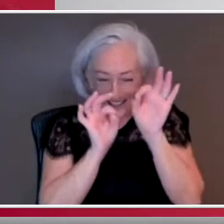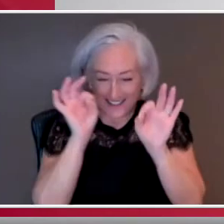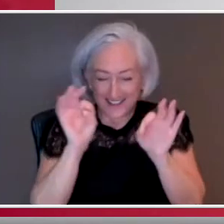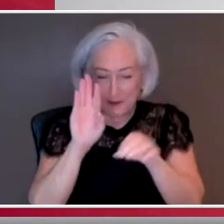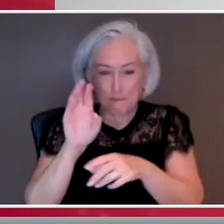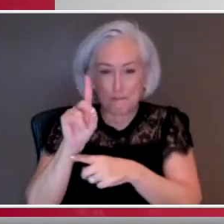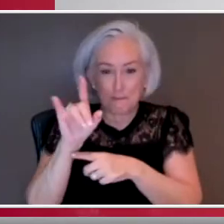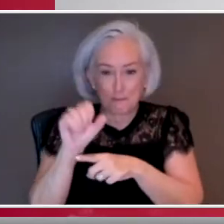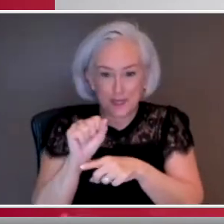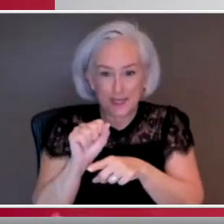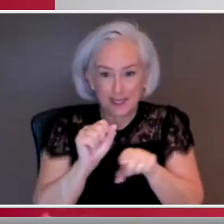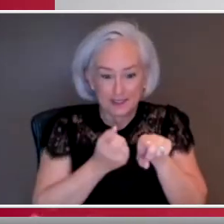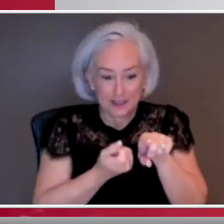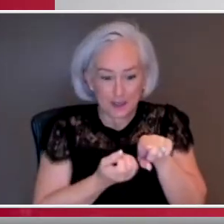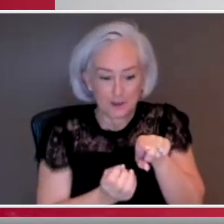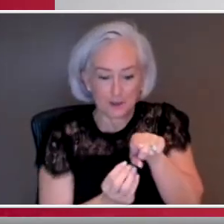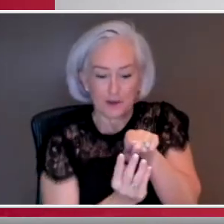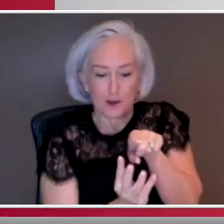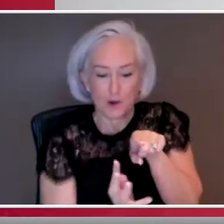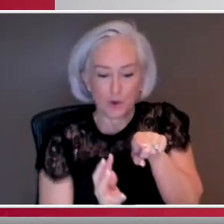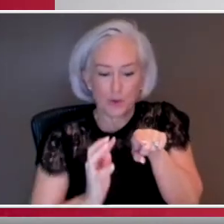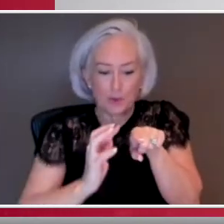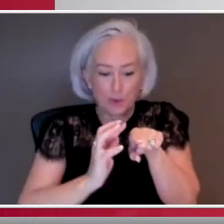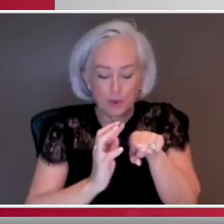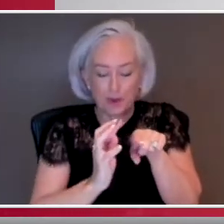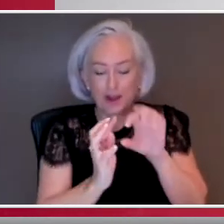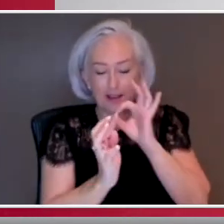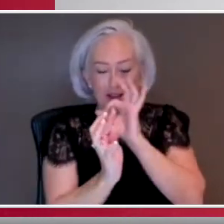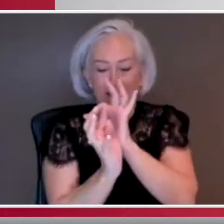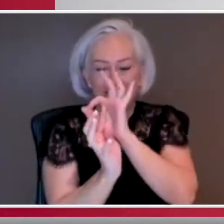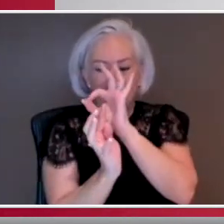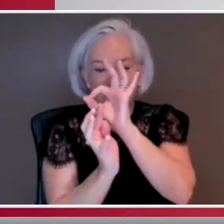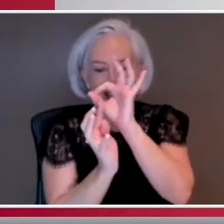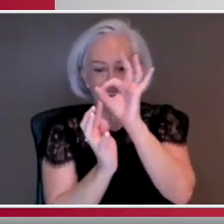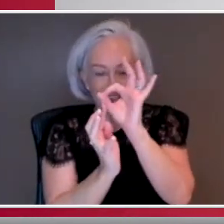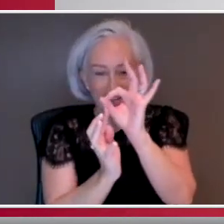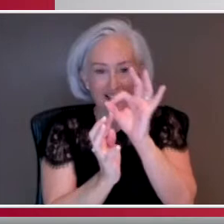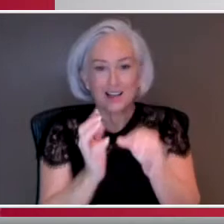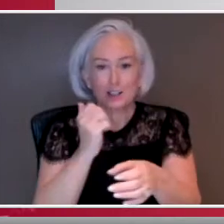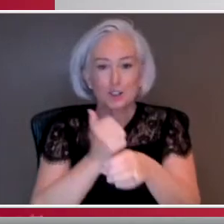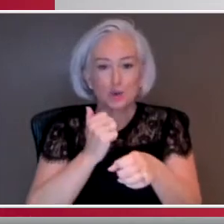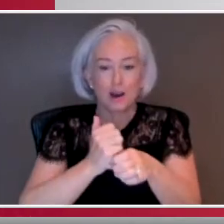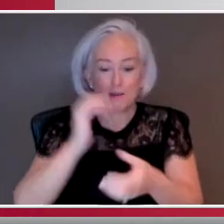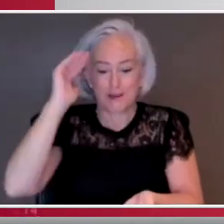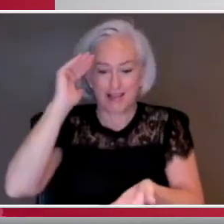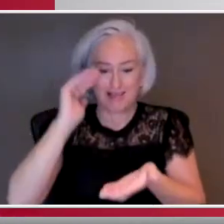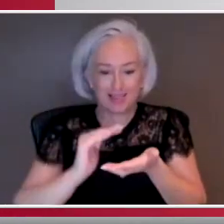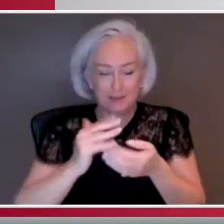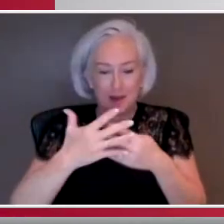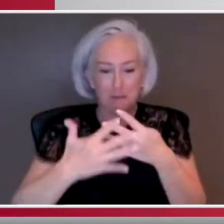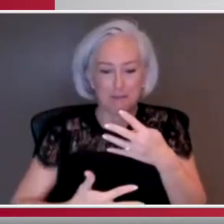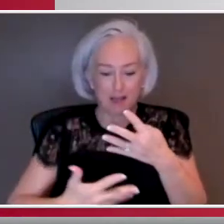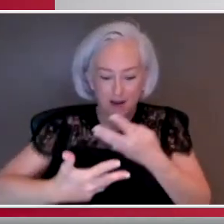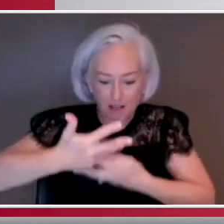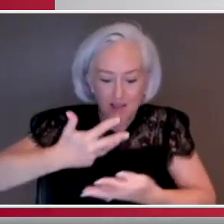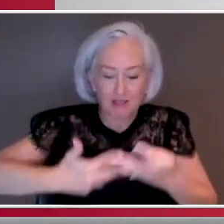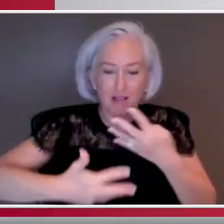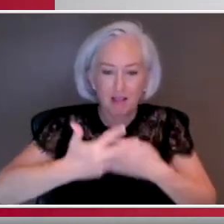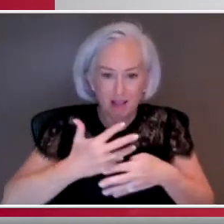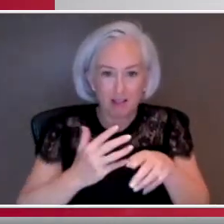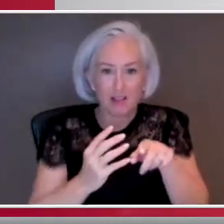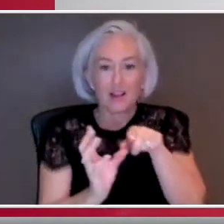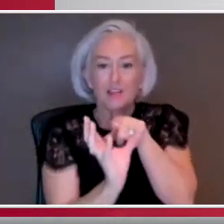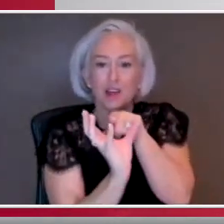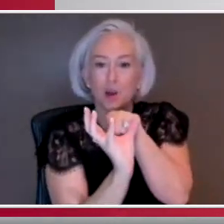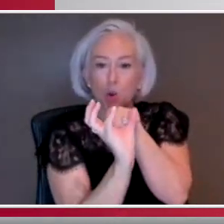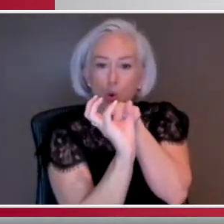stuck in the blood vessels like rocks in a garden hose. They reduce the blood supply to the prostate and hopefully get it to shrink, as you're seeing in that image